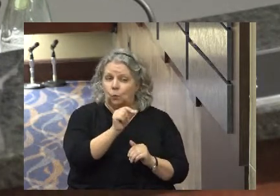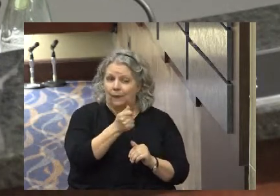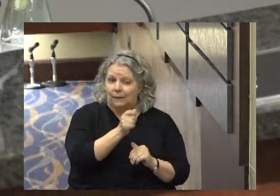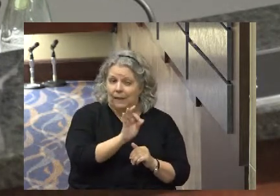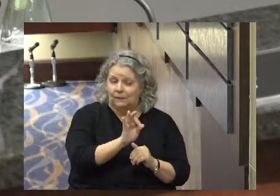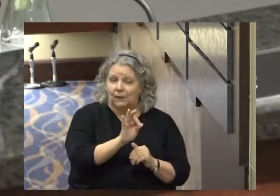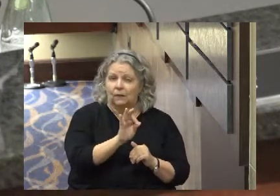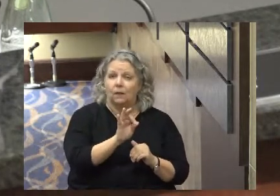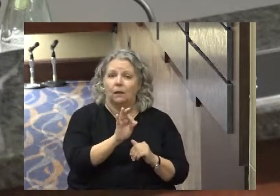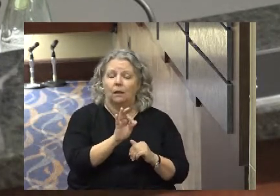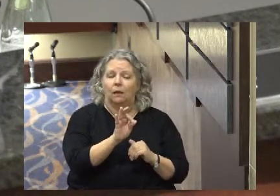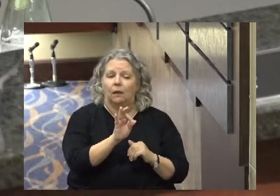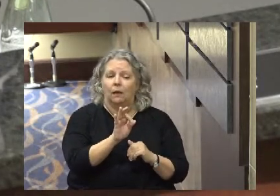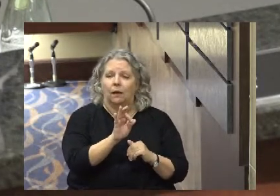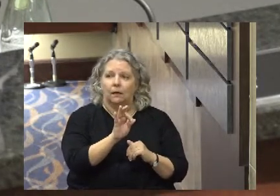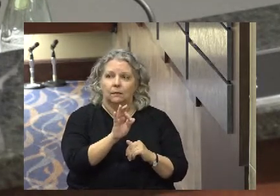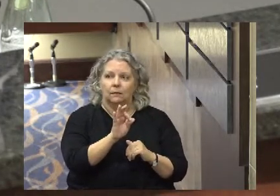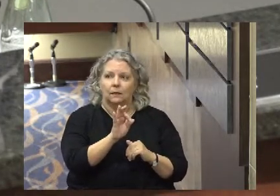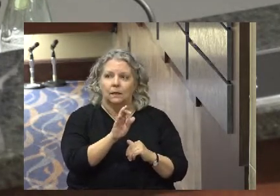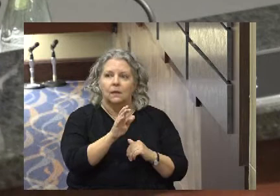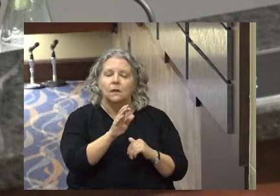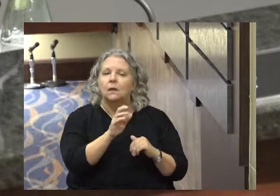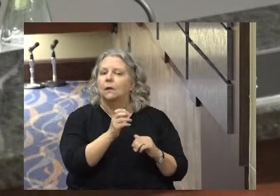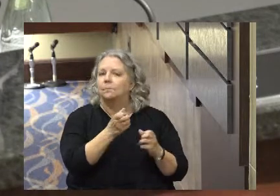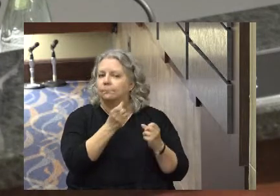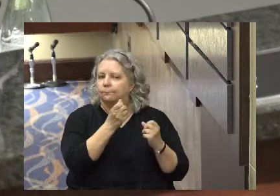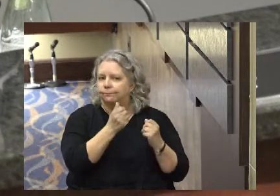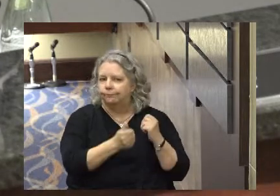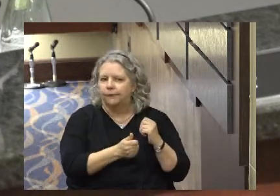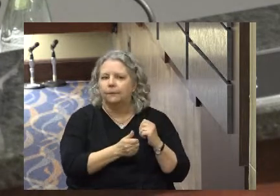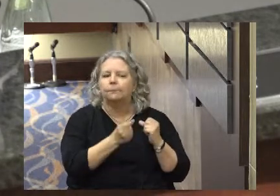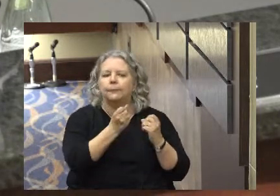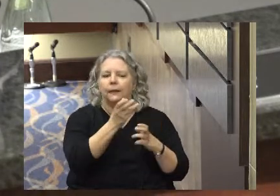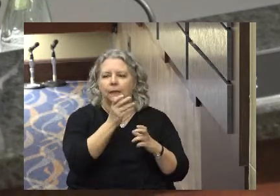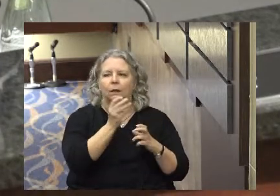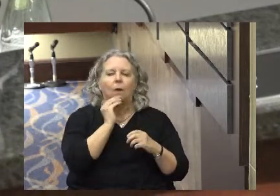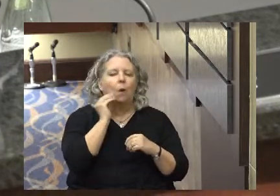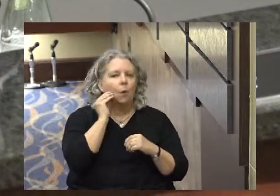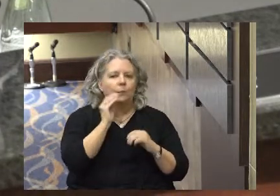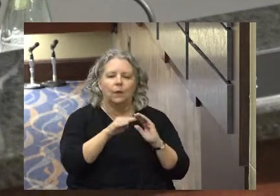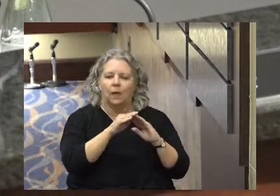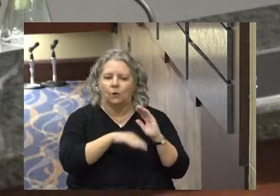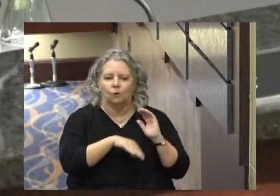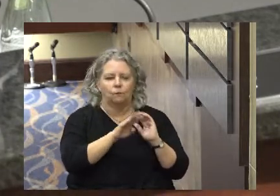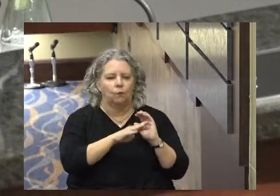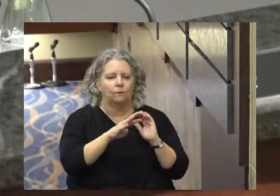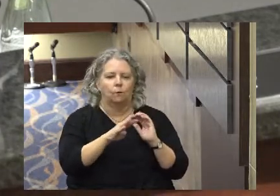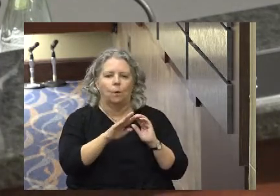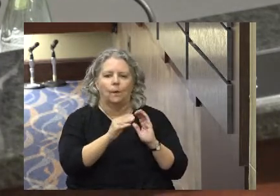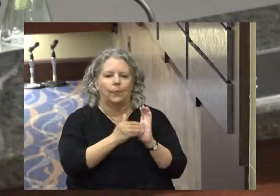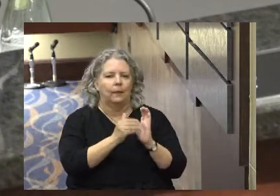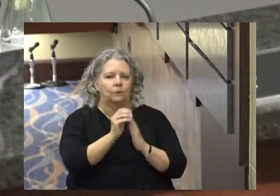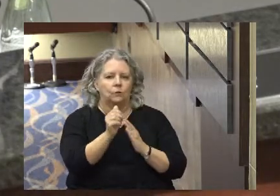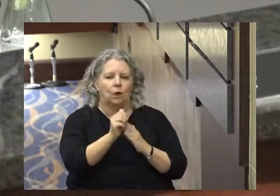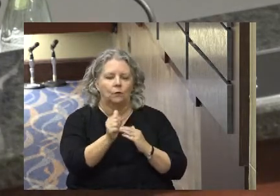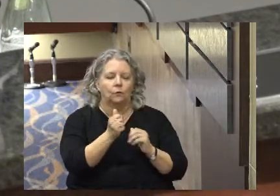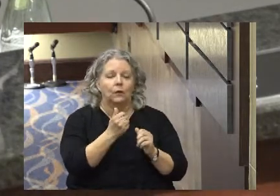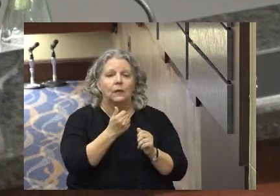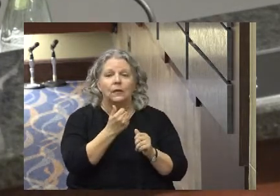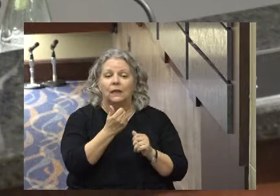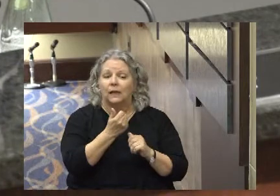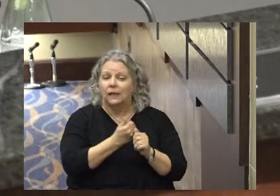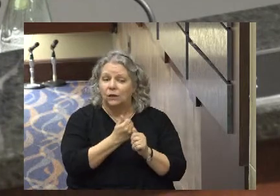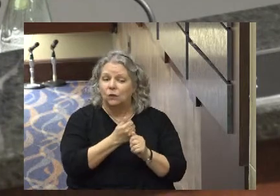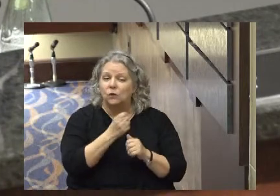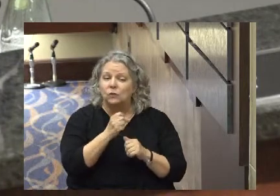District 4 residents were making under $25,000 a year household-wise. And so even something as low as $30 a month could be the